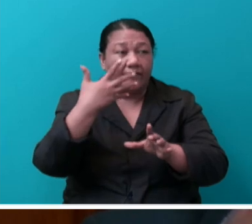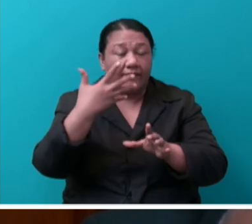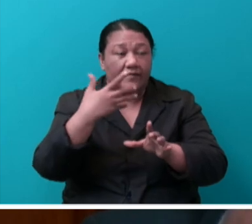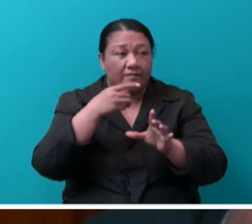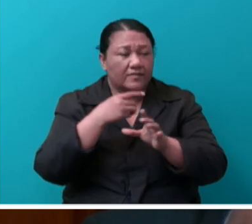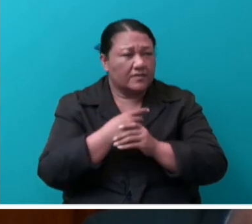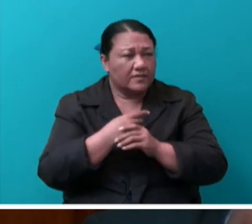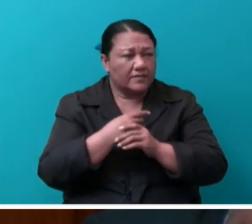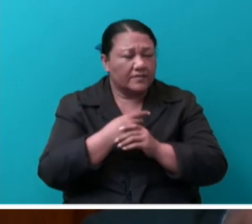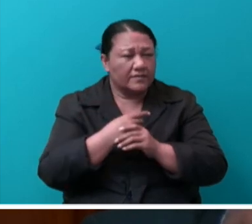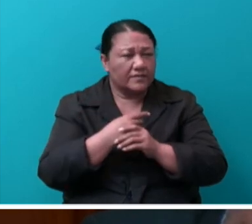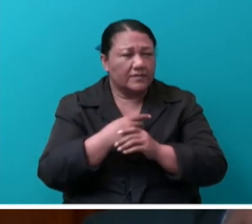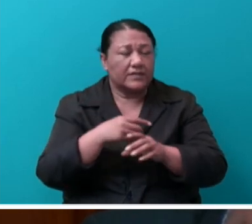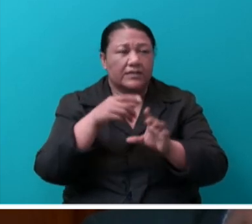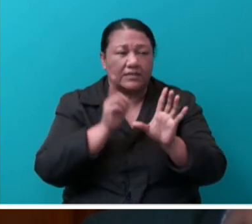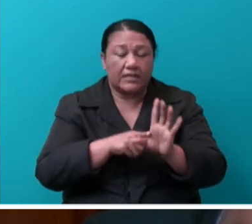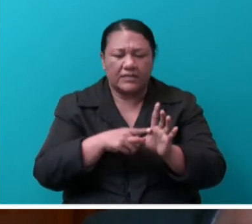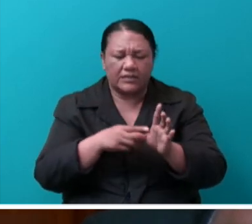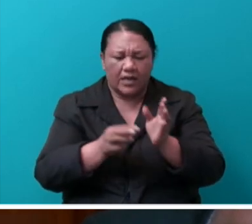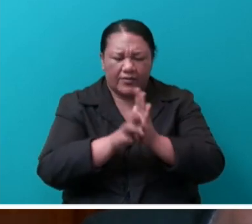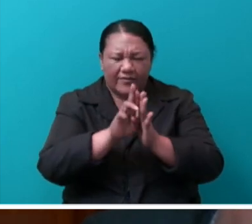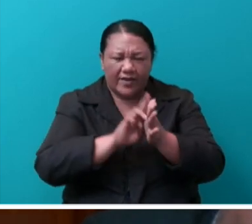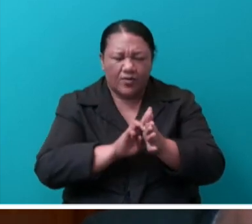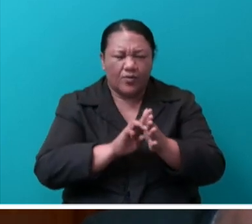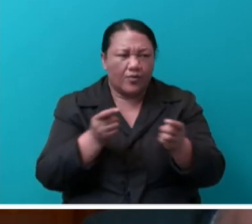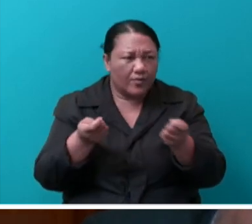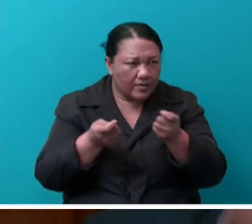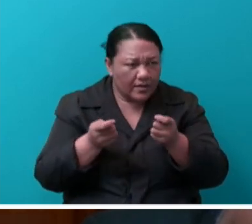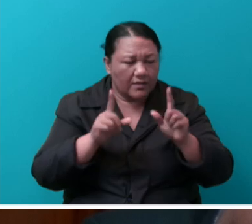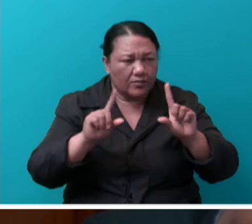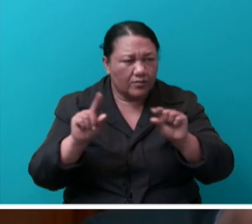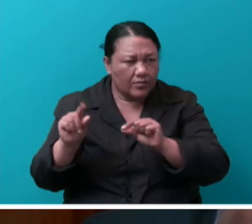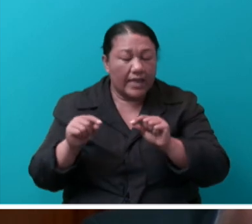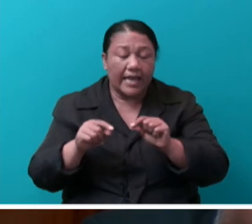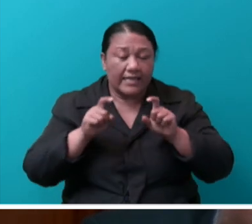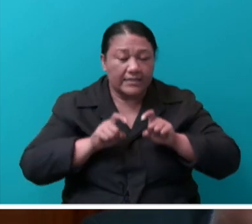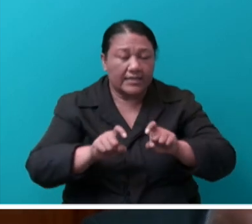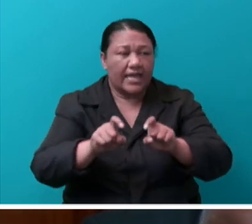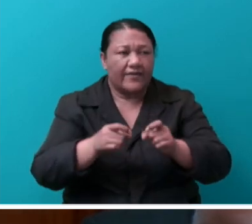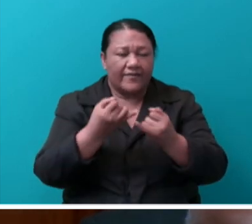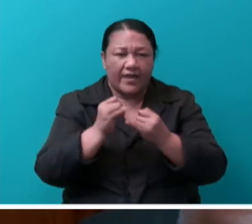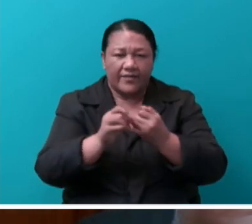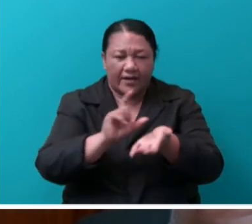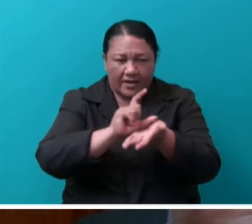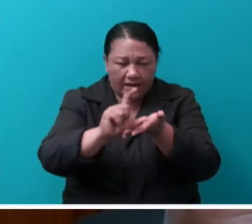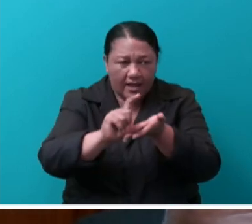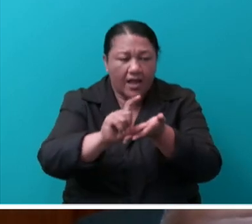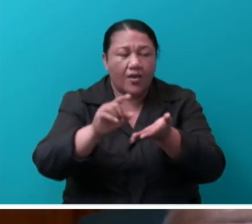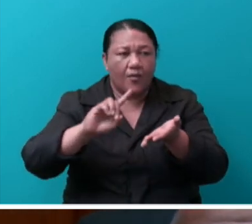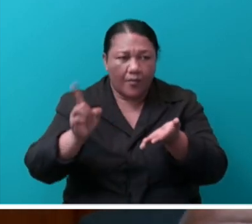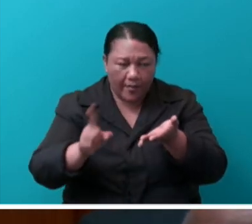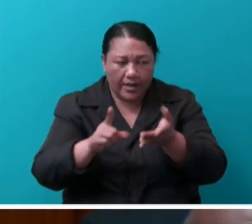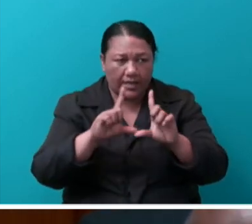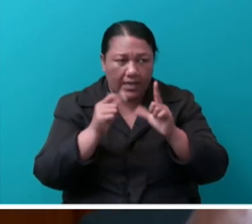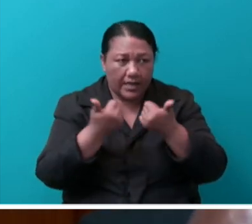this review is conducted, and it remains one of the most comprehensive frameworks for advancing gender